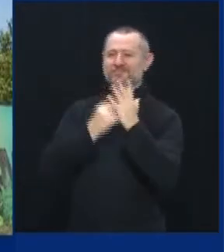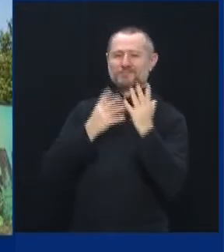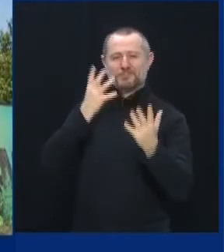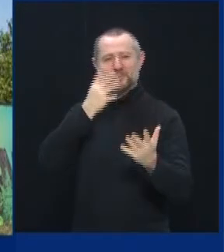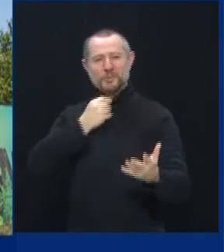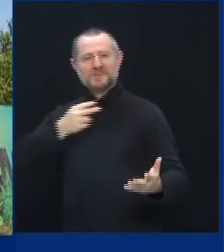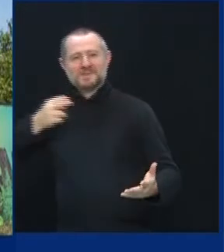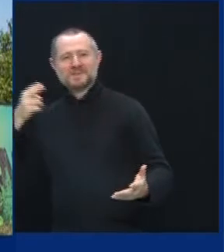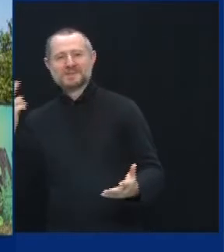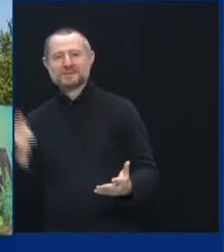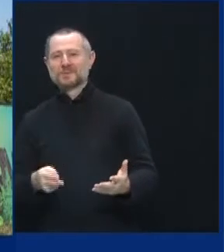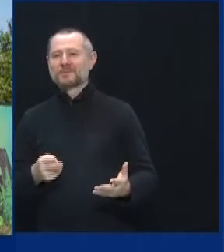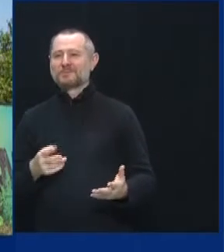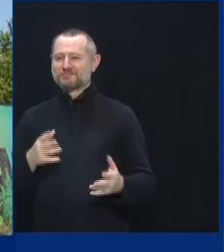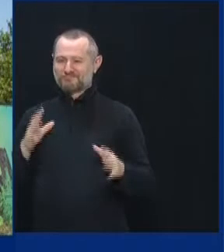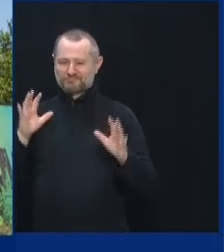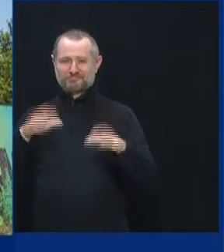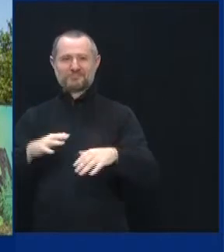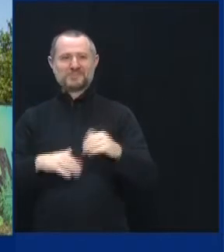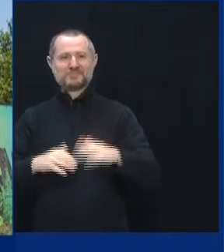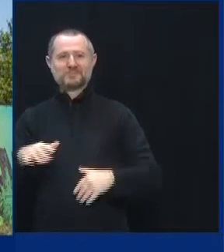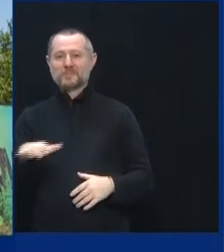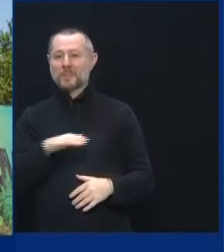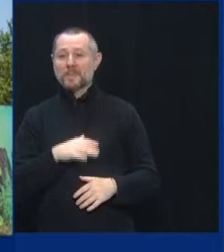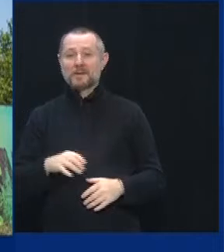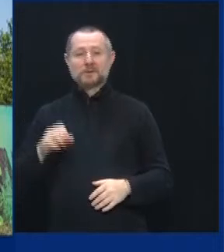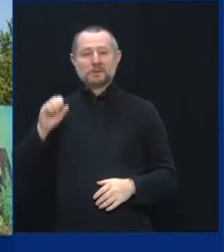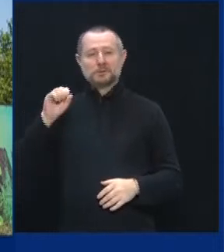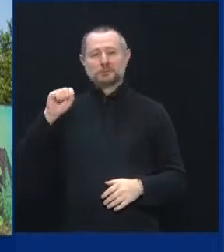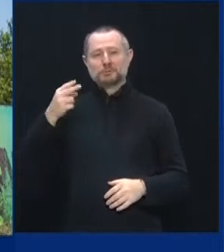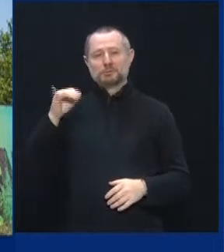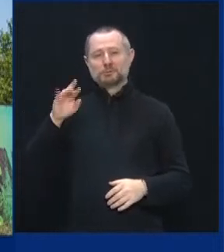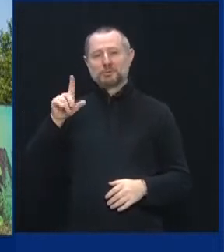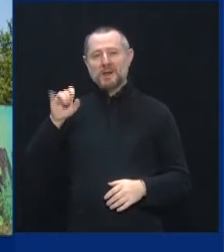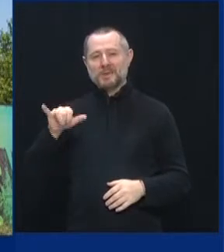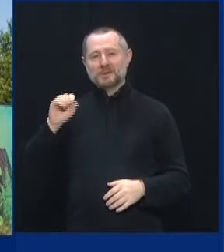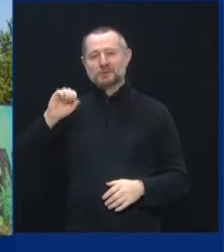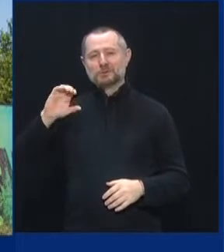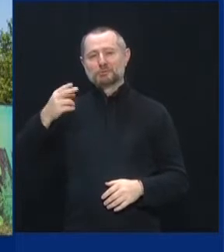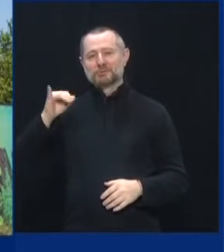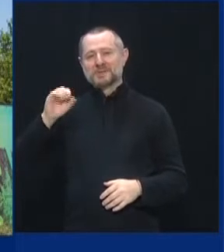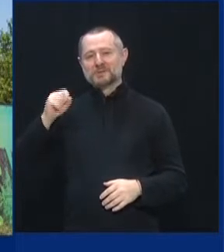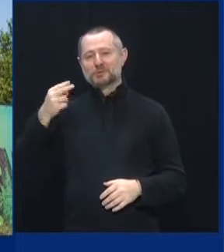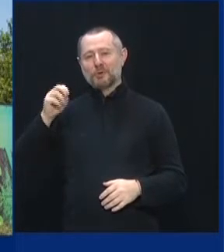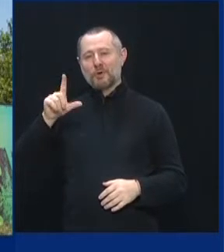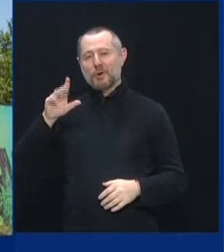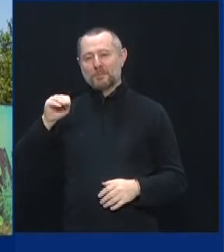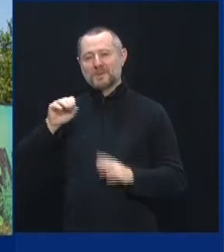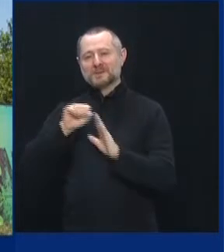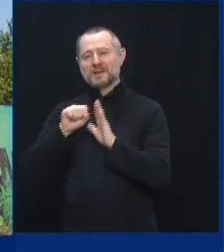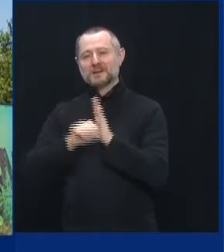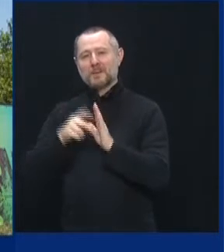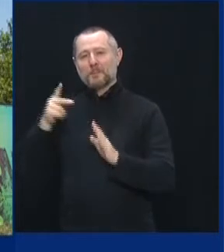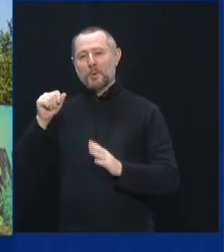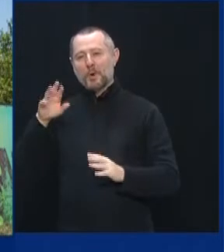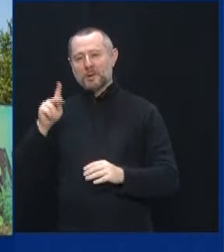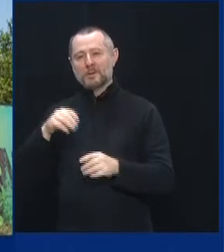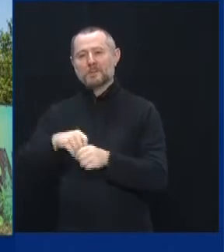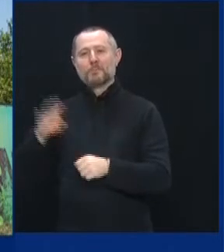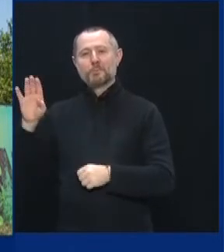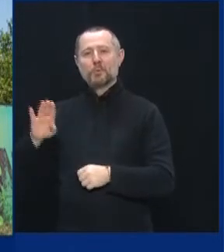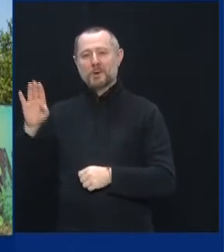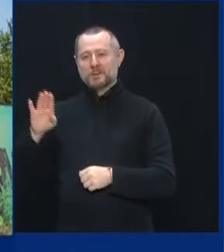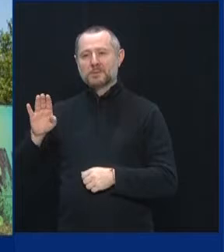historic. Shirley Chisholm Park is 400 acres on Jamaica Bay off the Belt Parkway.